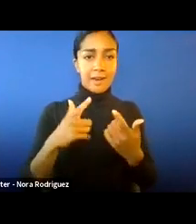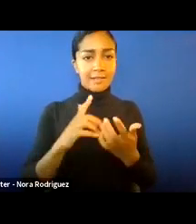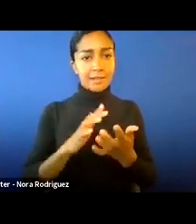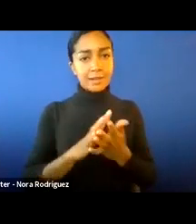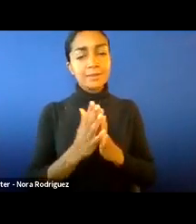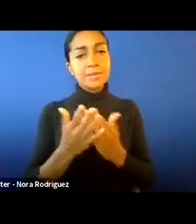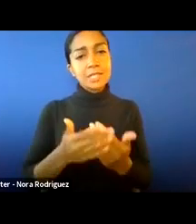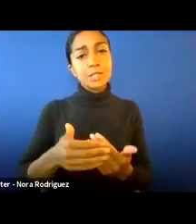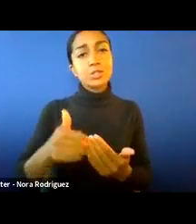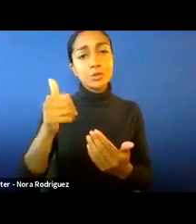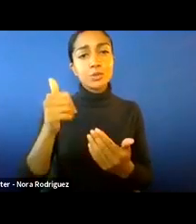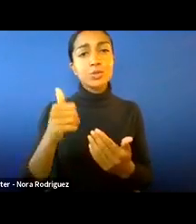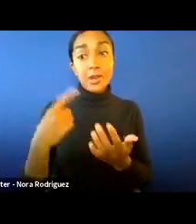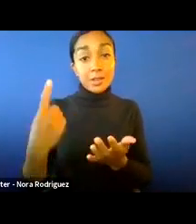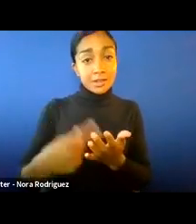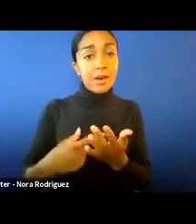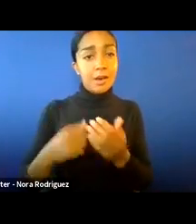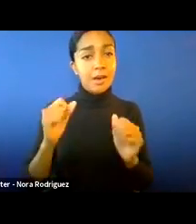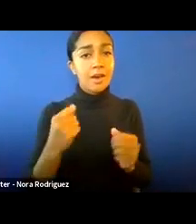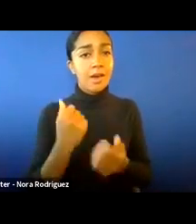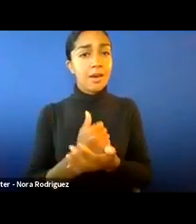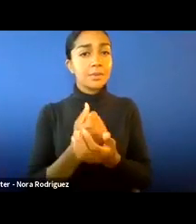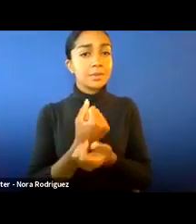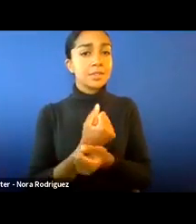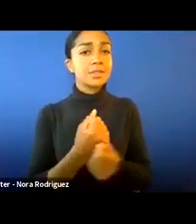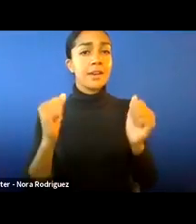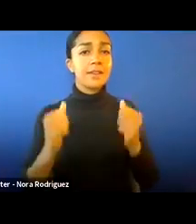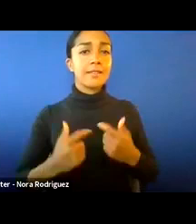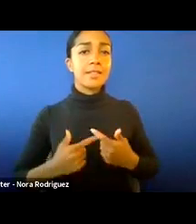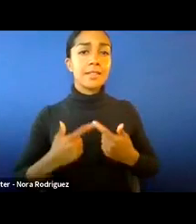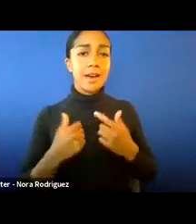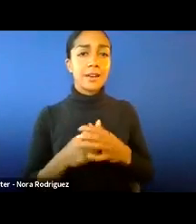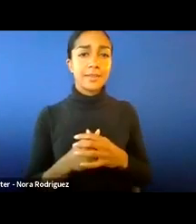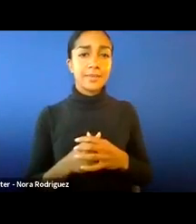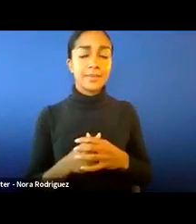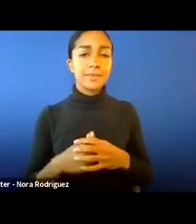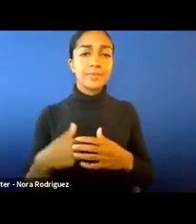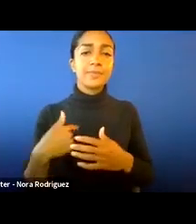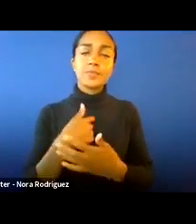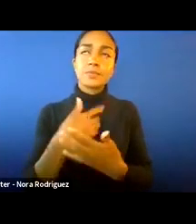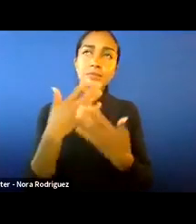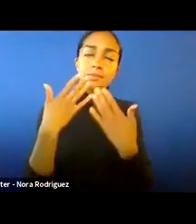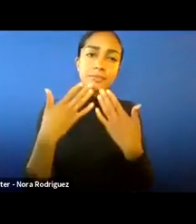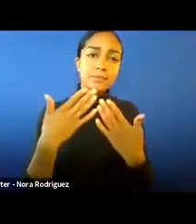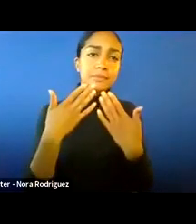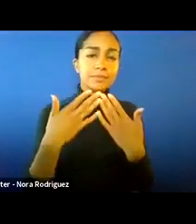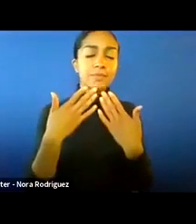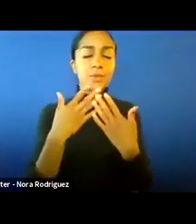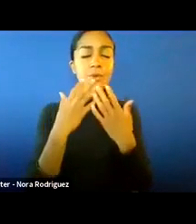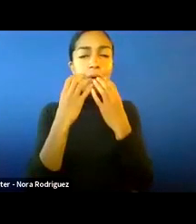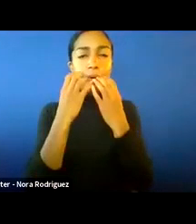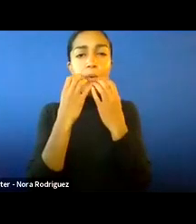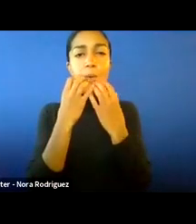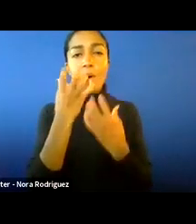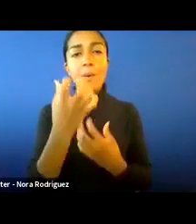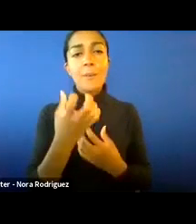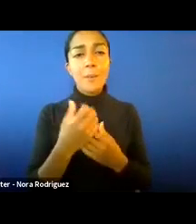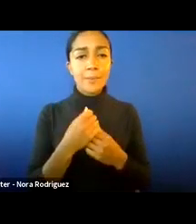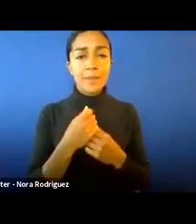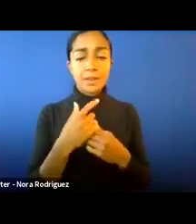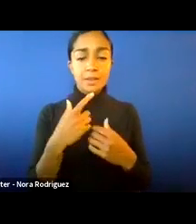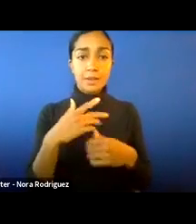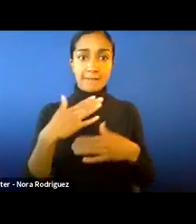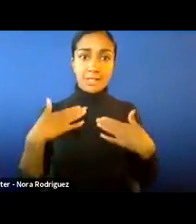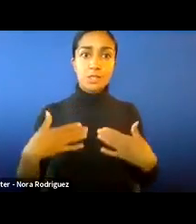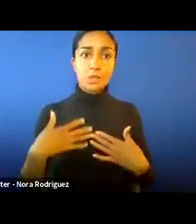at times save lives. And we are grateful for the warmth, the physical warmth in our homes that